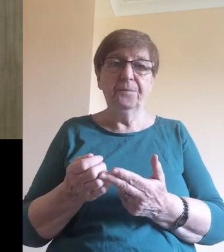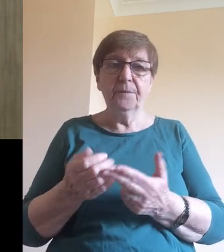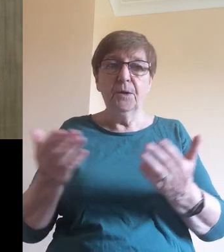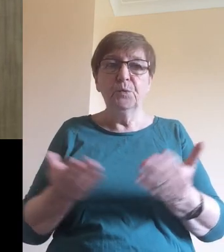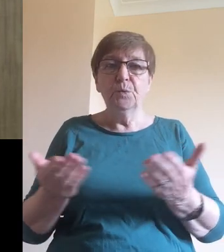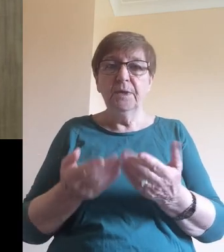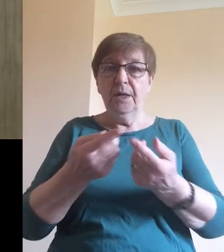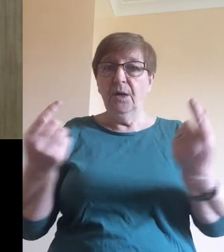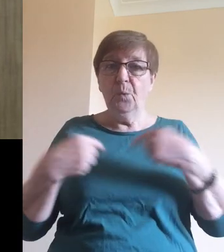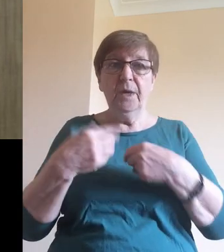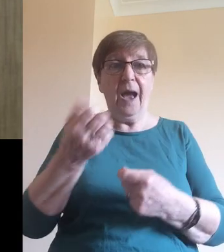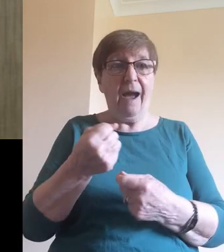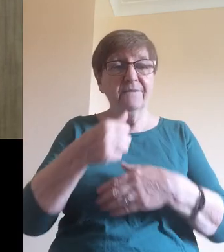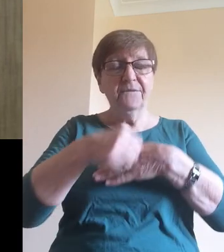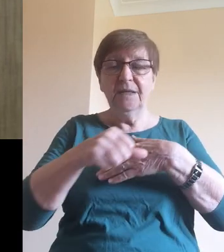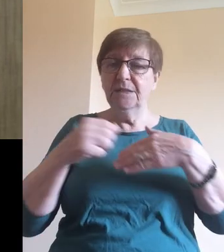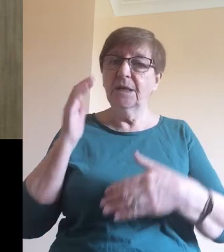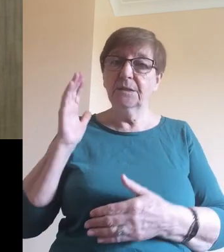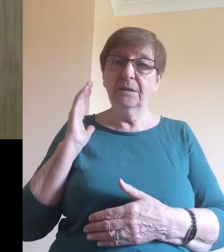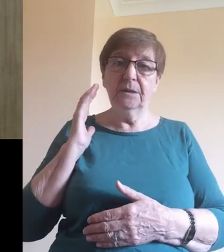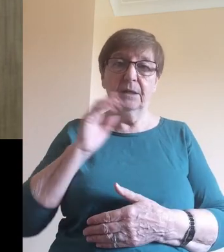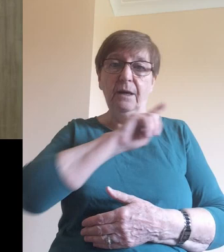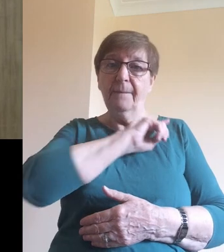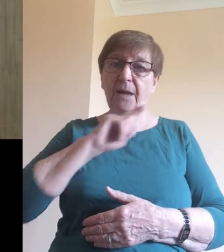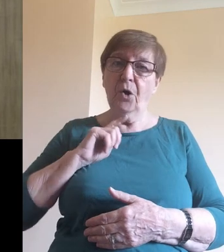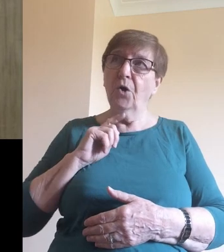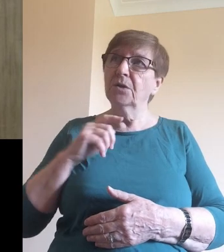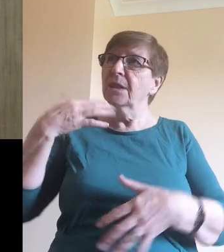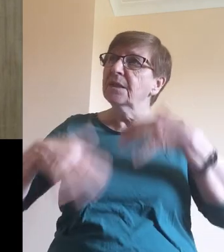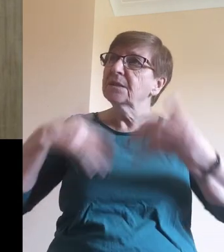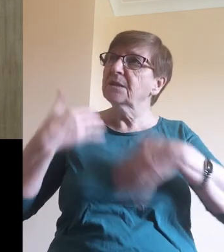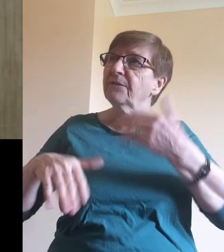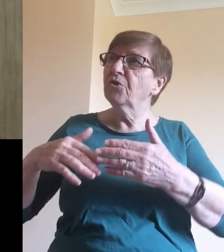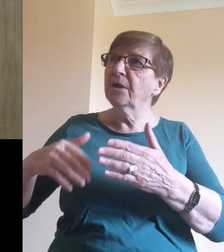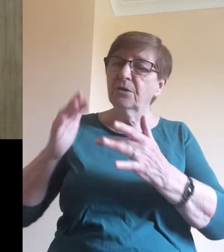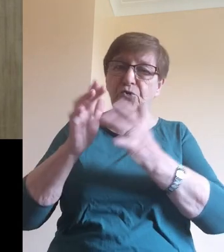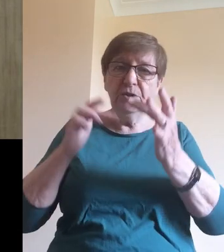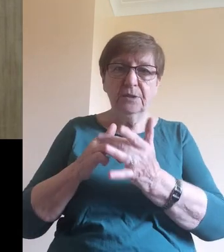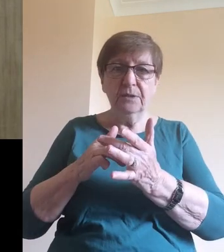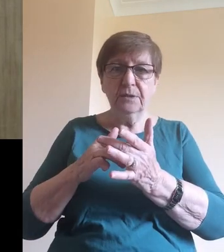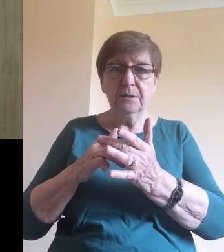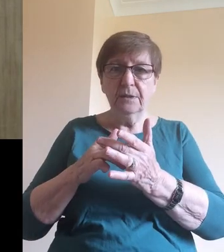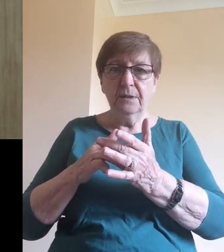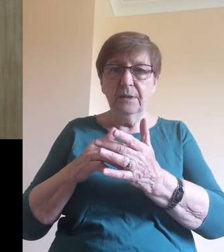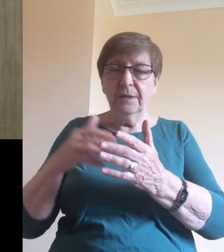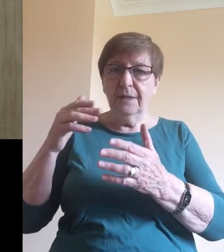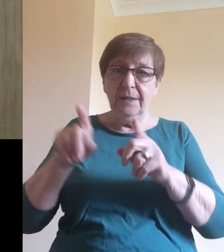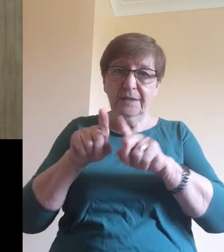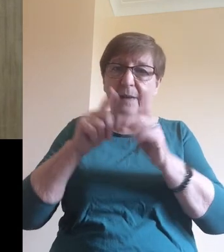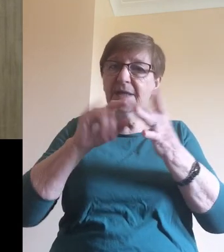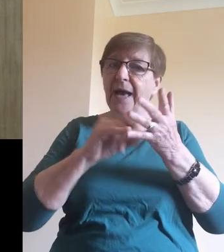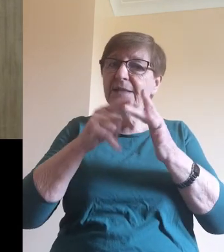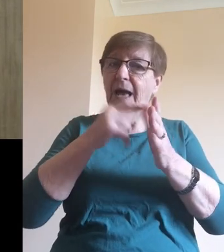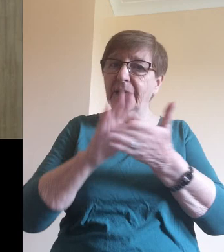Today we have Easter Sunday because the suffering servant of Isaiah chapter 53, the suffering servant